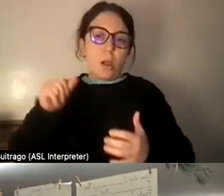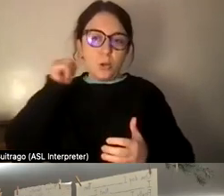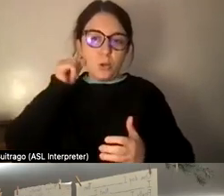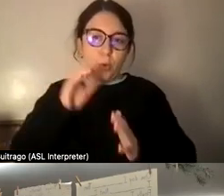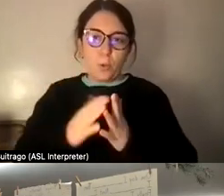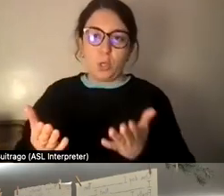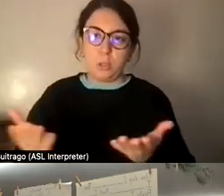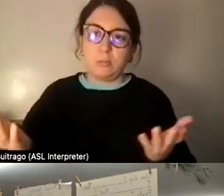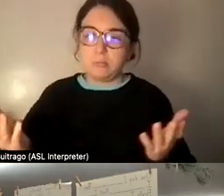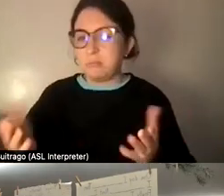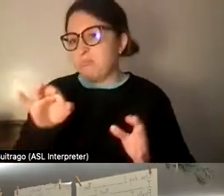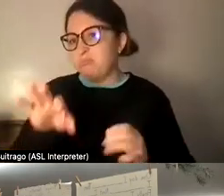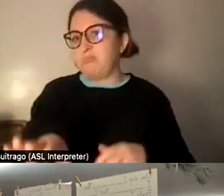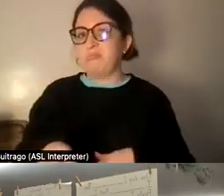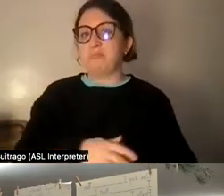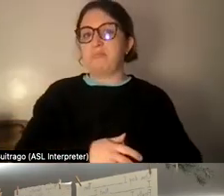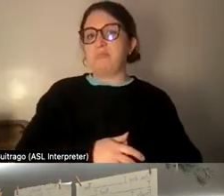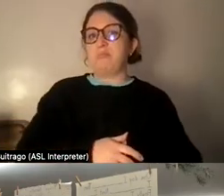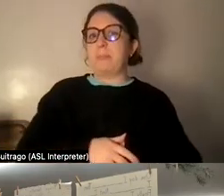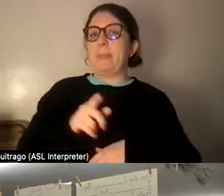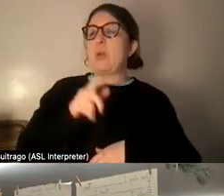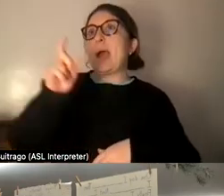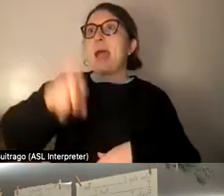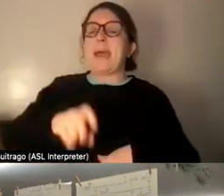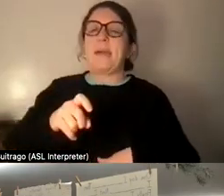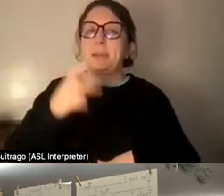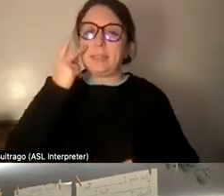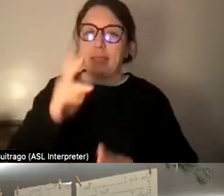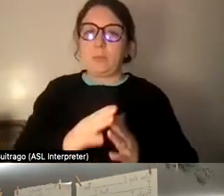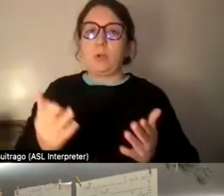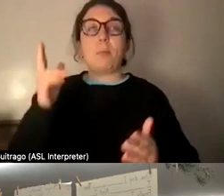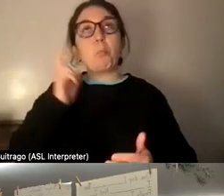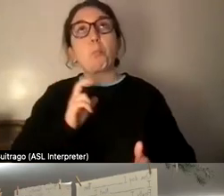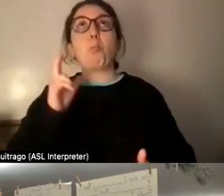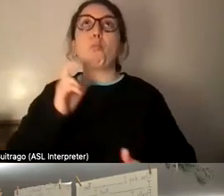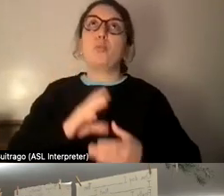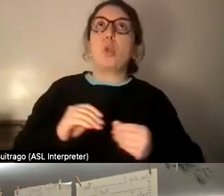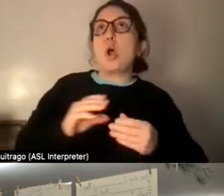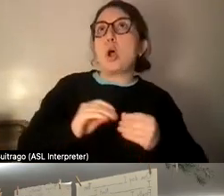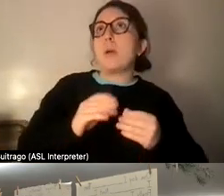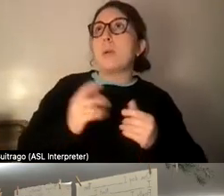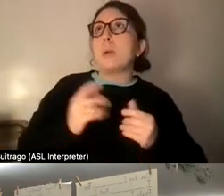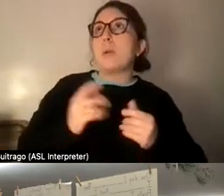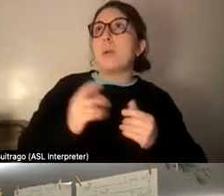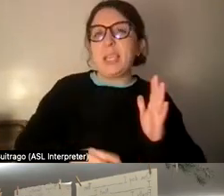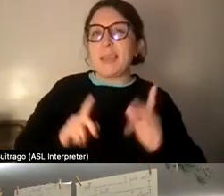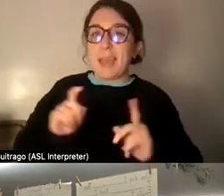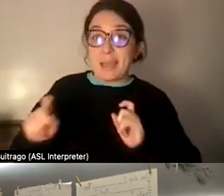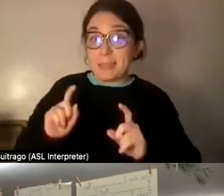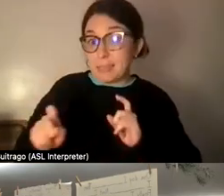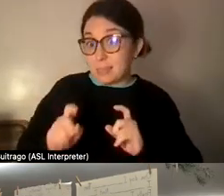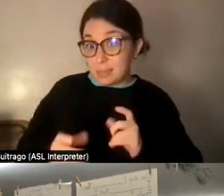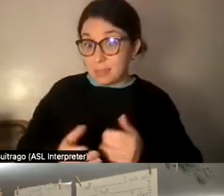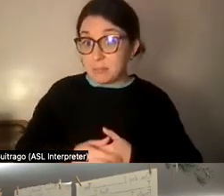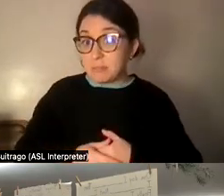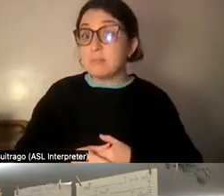to them. They don't have to see the book. They can just be listening. You can talk about what you read, ask questions about it, draw